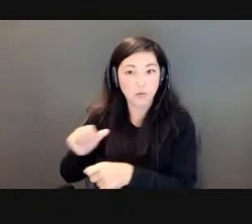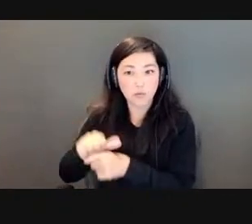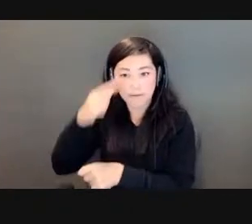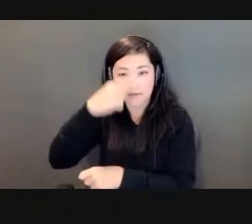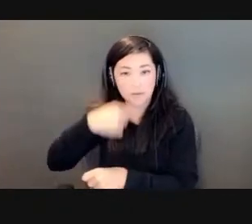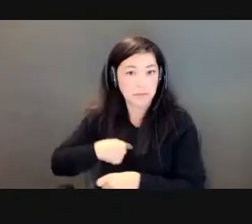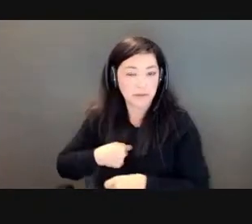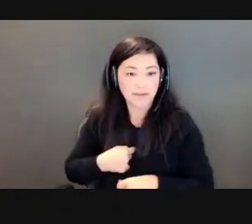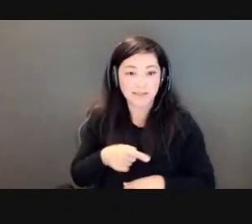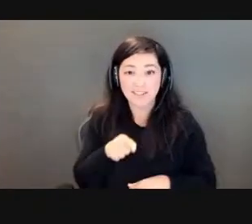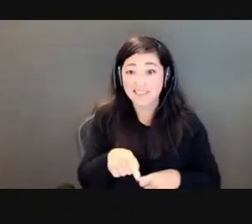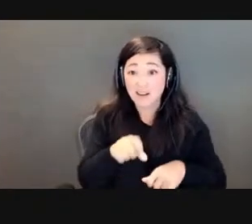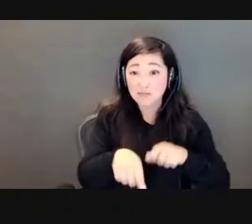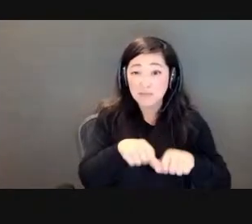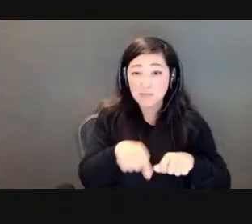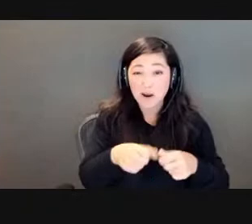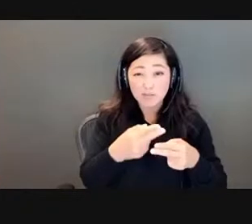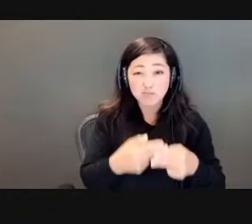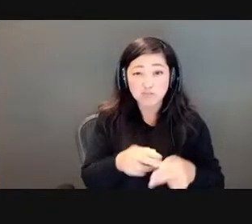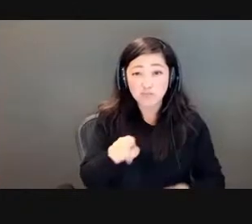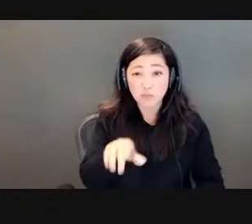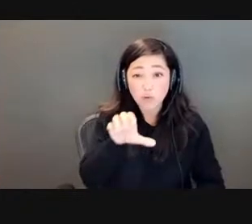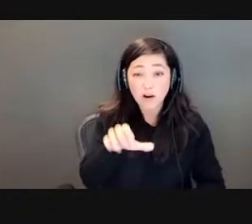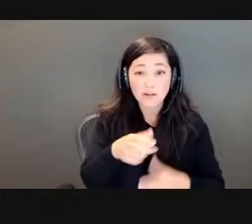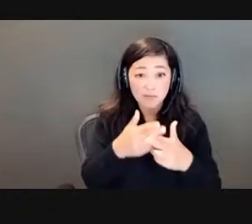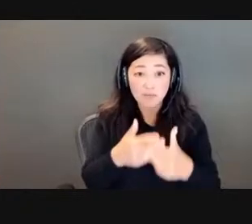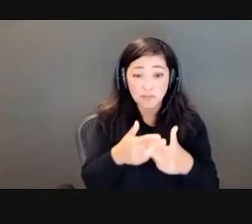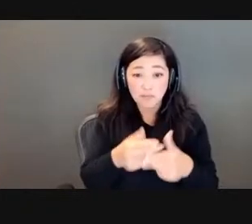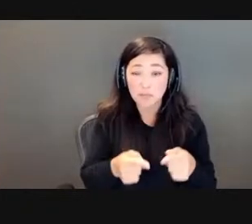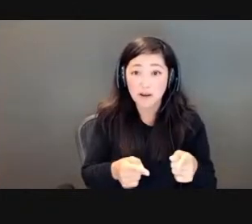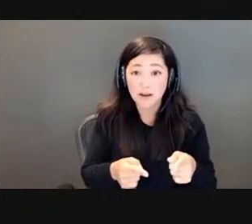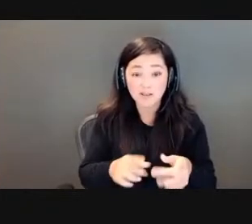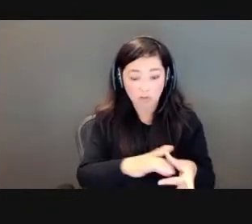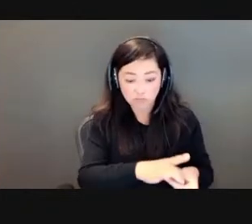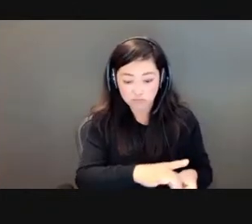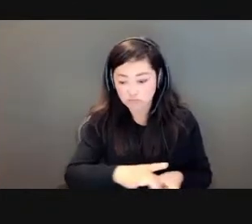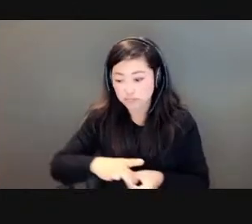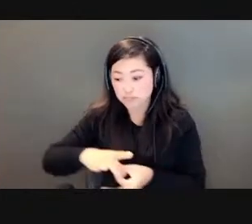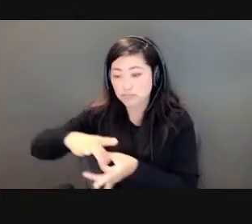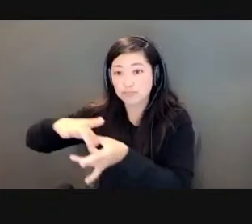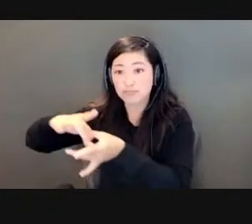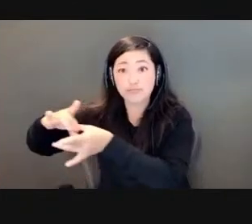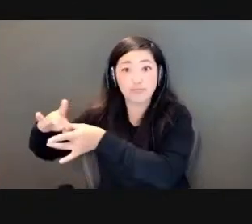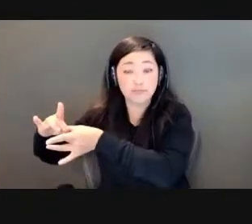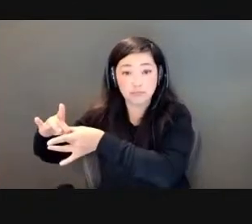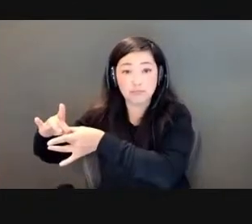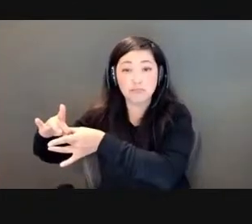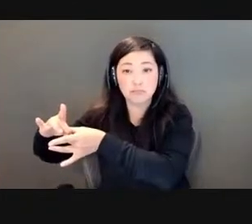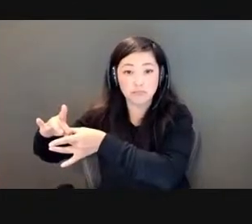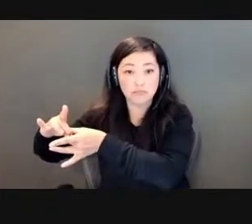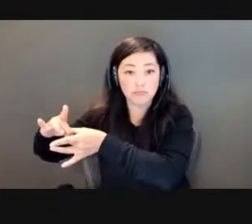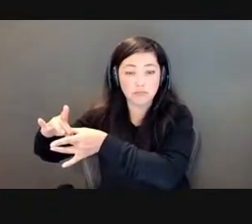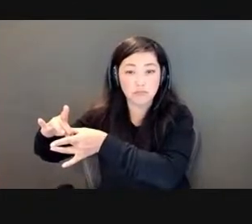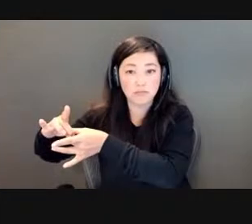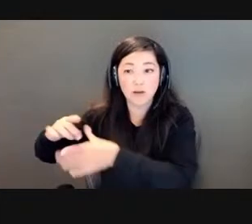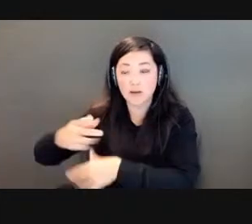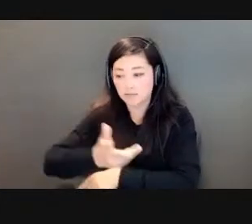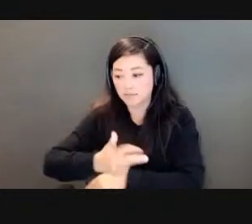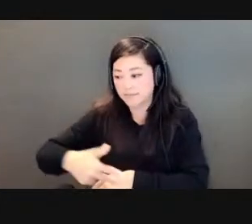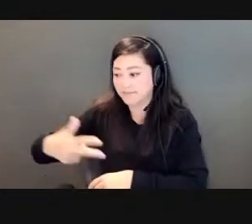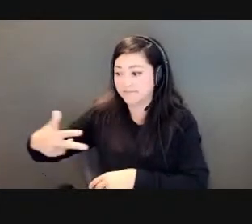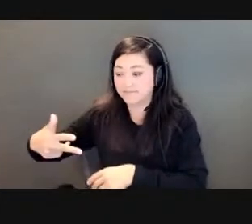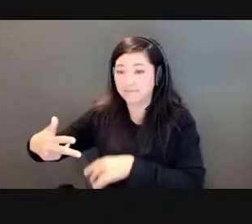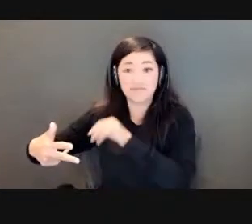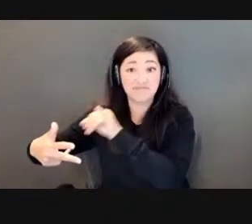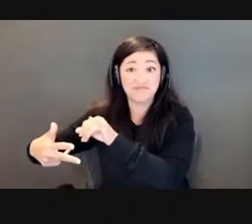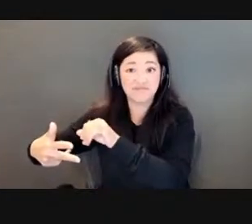bike. And so the winch is just pulling it up the ramps and into the van where it is stored when I'm